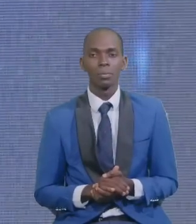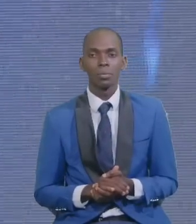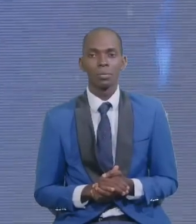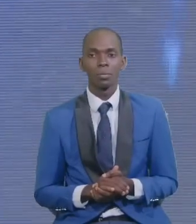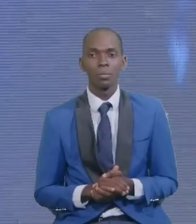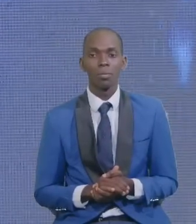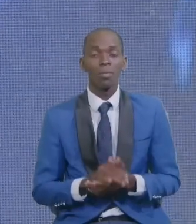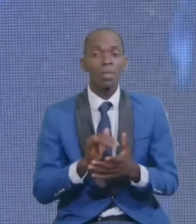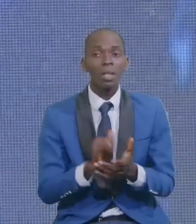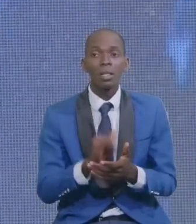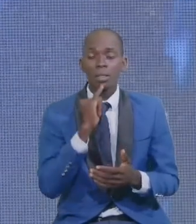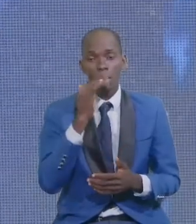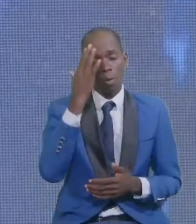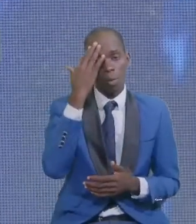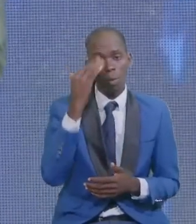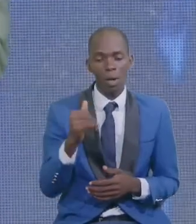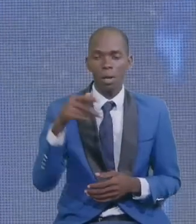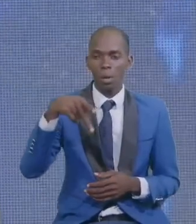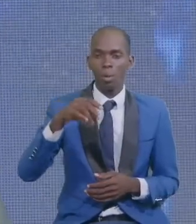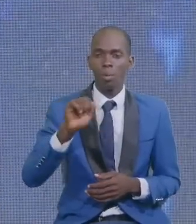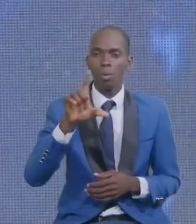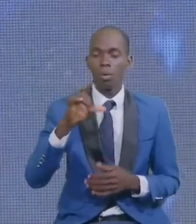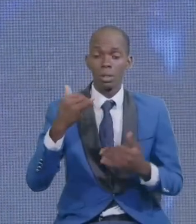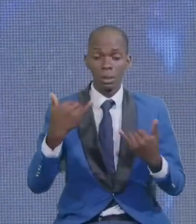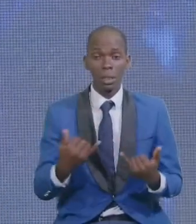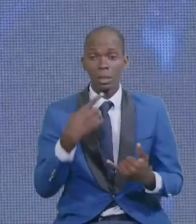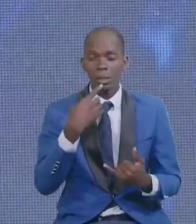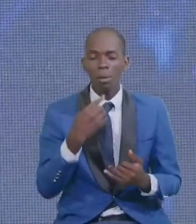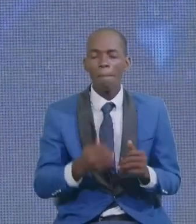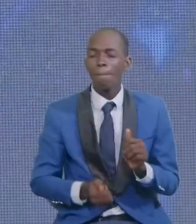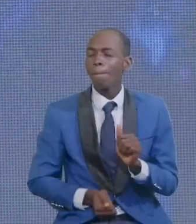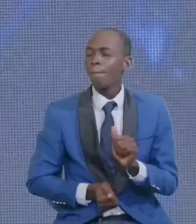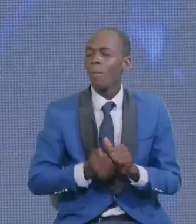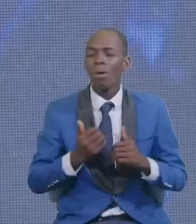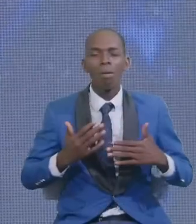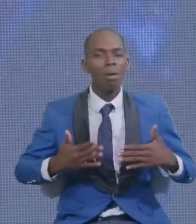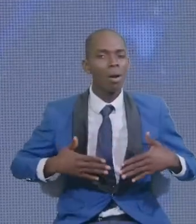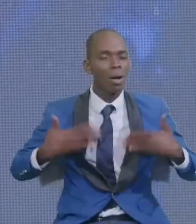That's why he now says, most gladly therefore